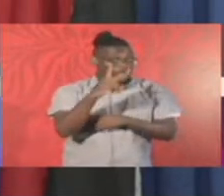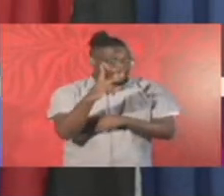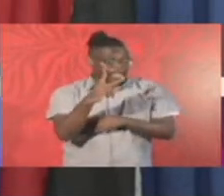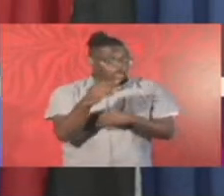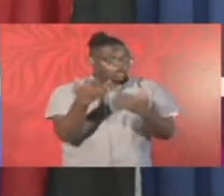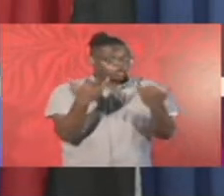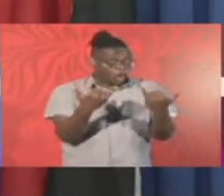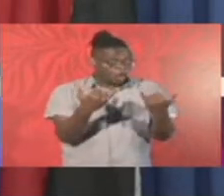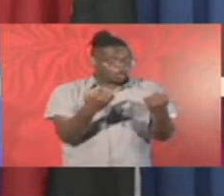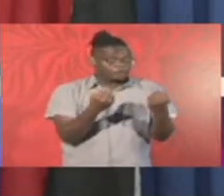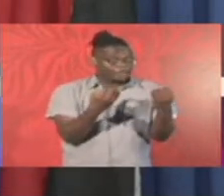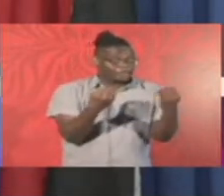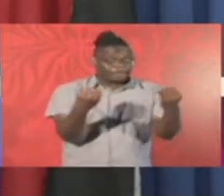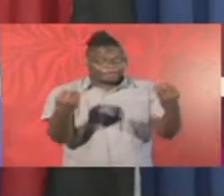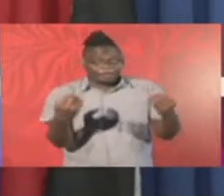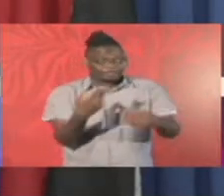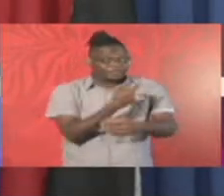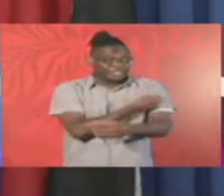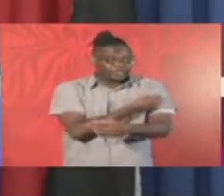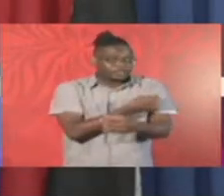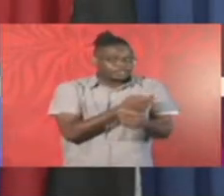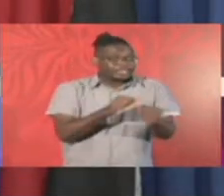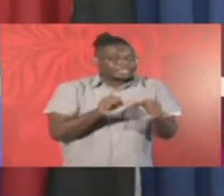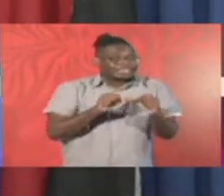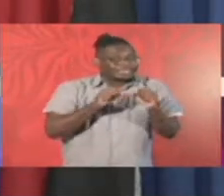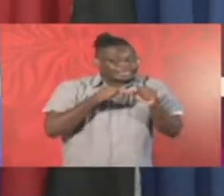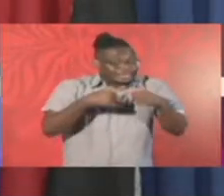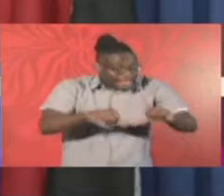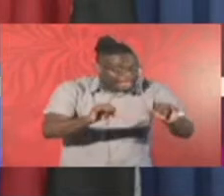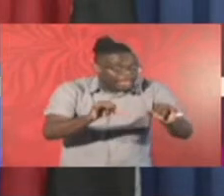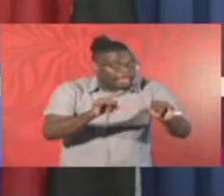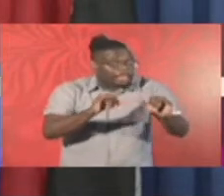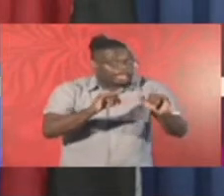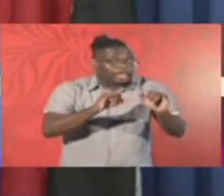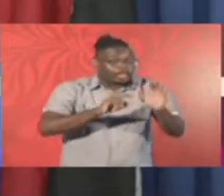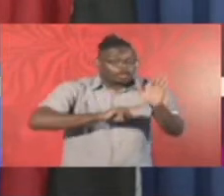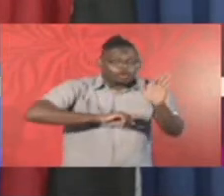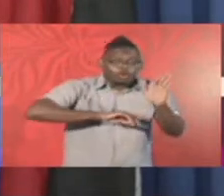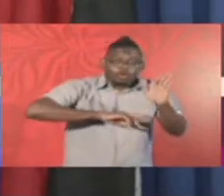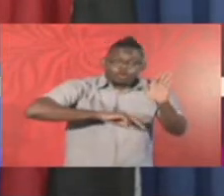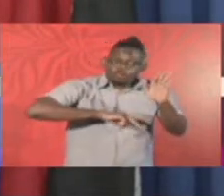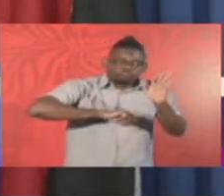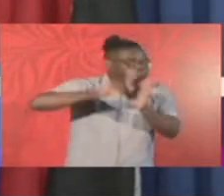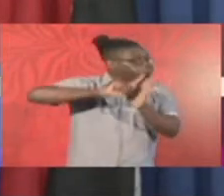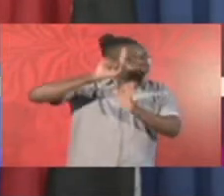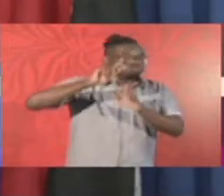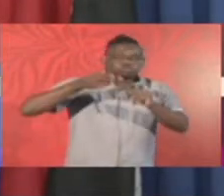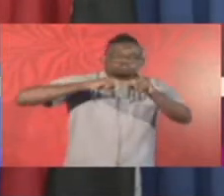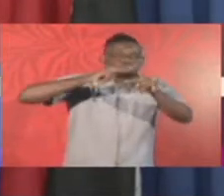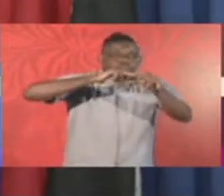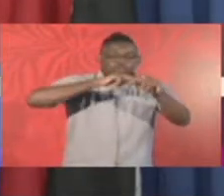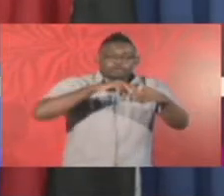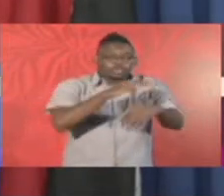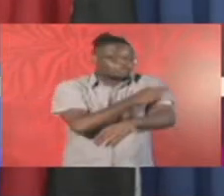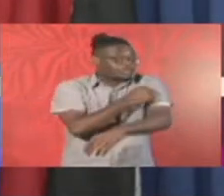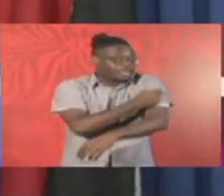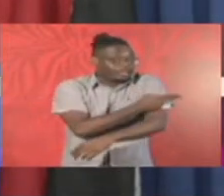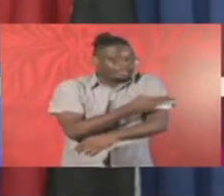in the population, but not throwing people down, and the level of hospitalizations and deaths are